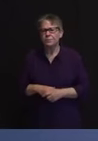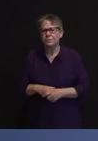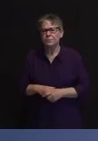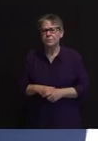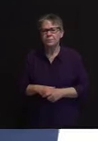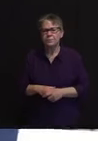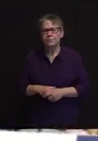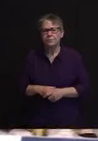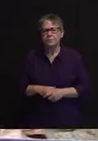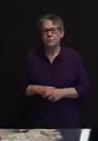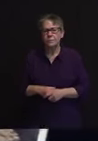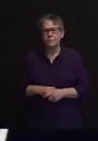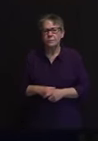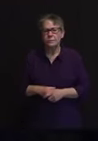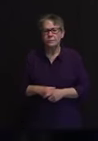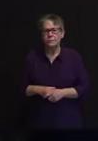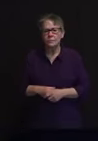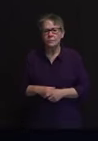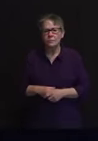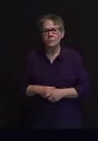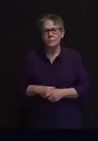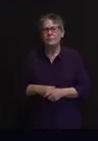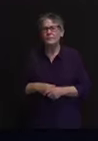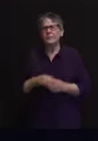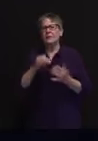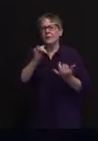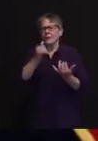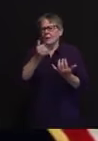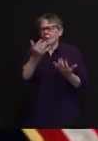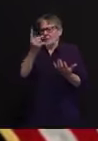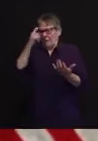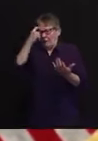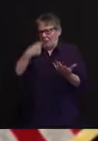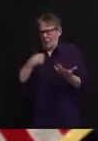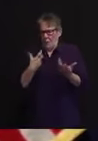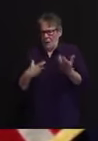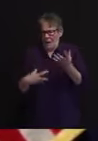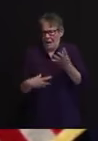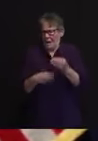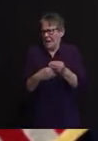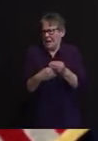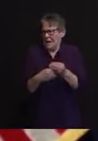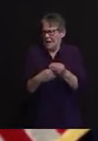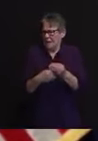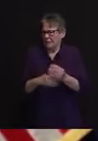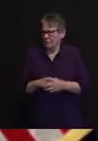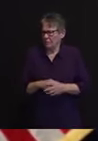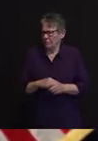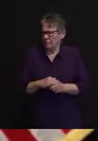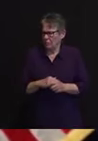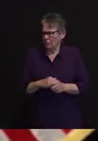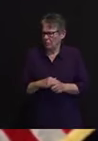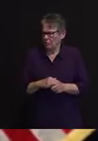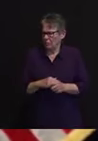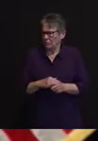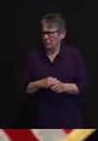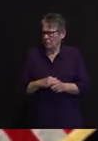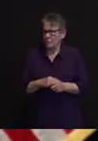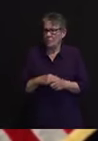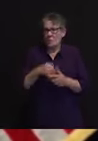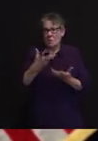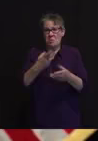a day. But I've used this example before. I don't think you've said I was crazy, but you're welcome to say so. Could you see the